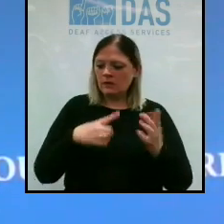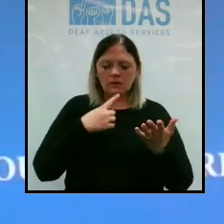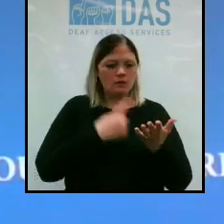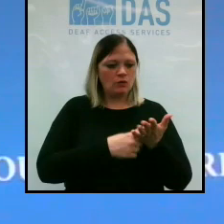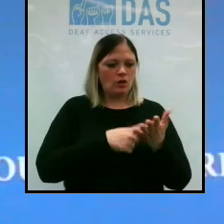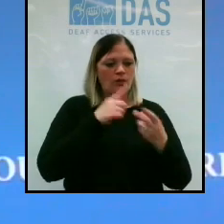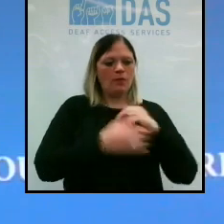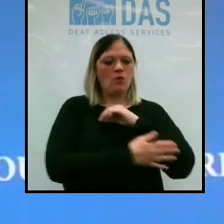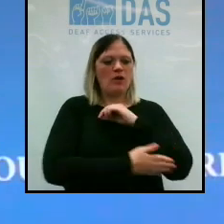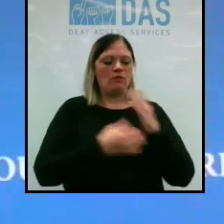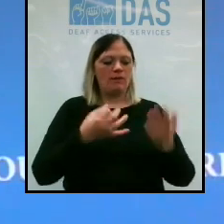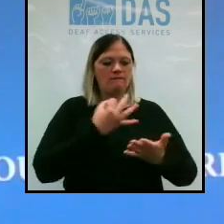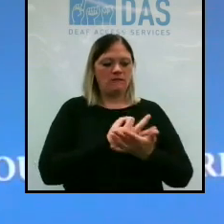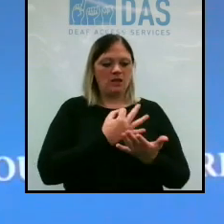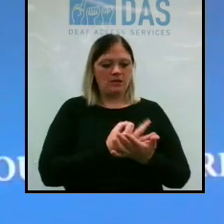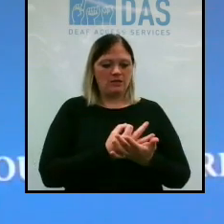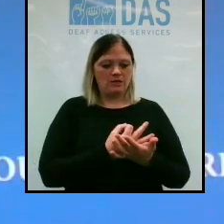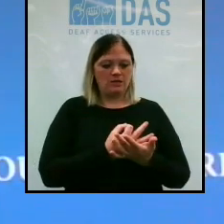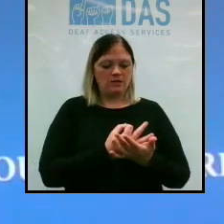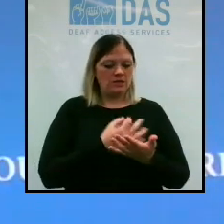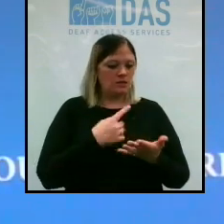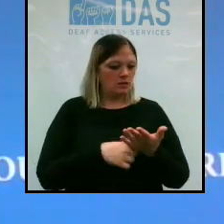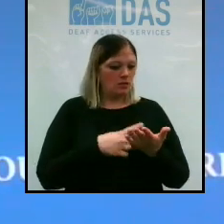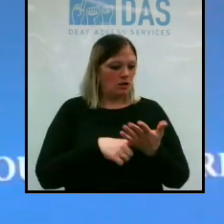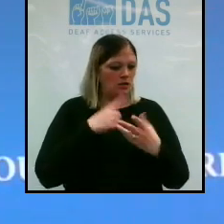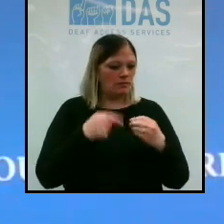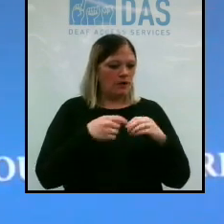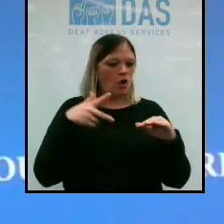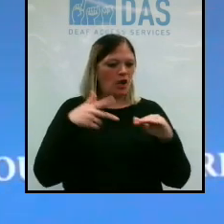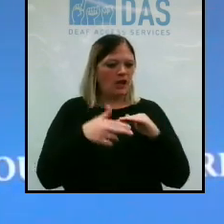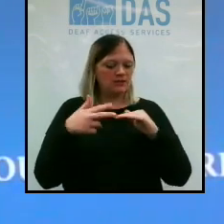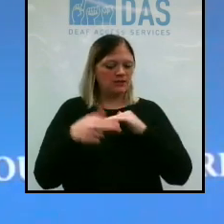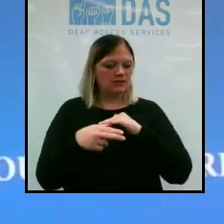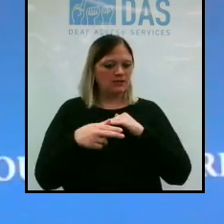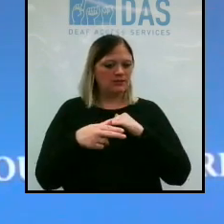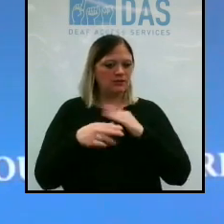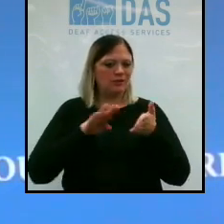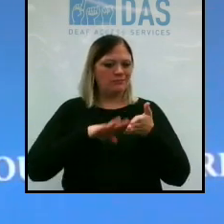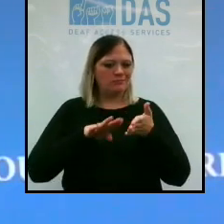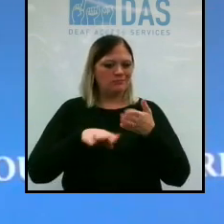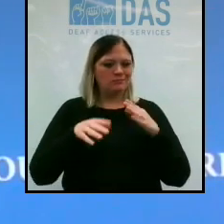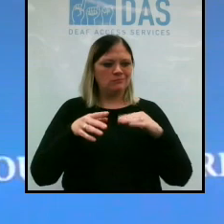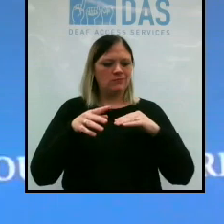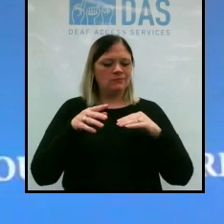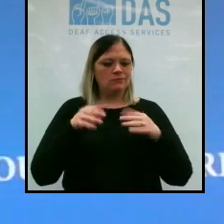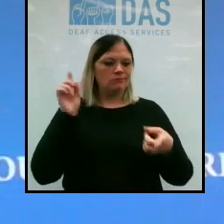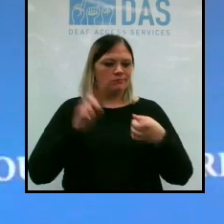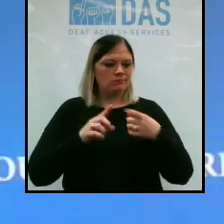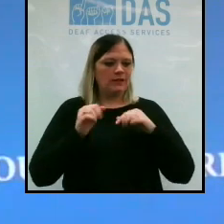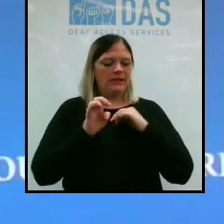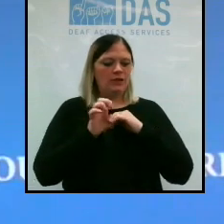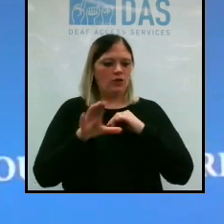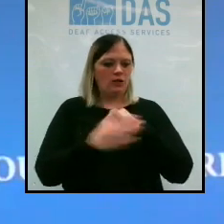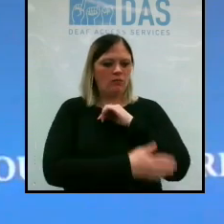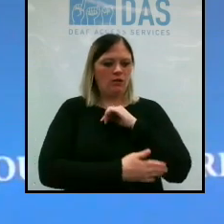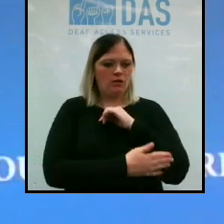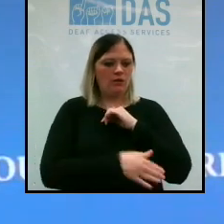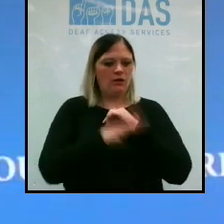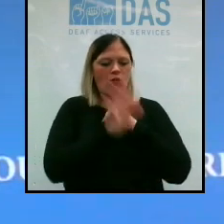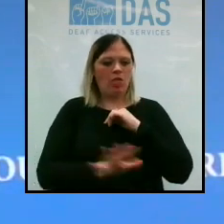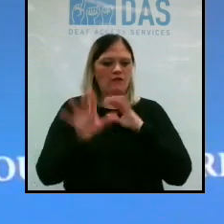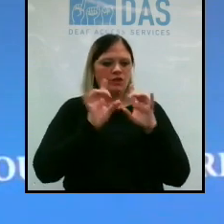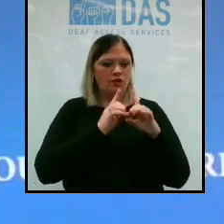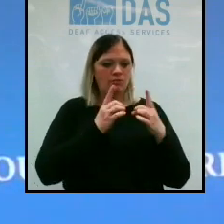county finances. Now, we talked about cuts in Erie County across the board in all departments. Do you know if this is going to also apply